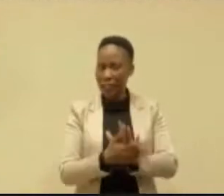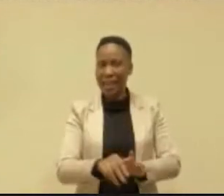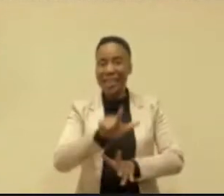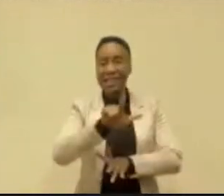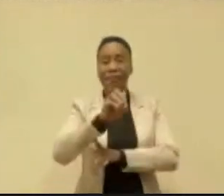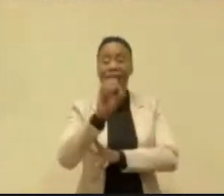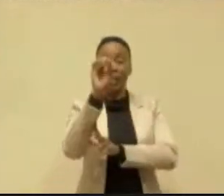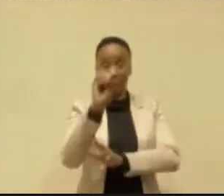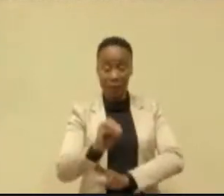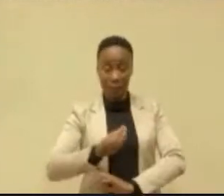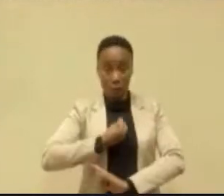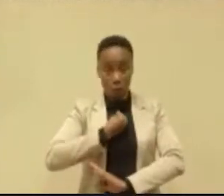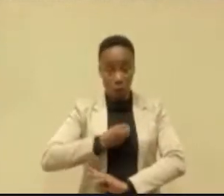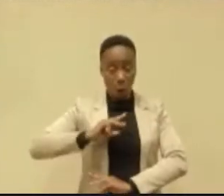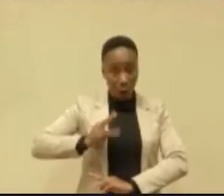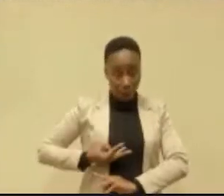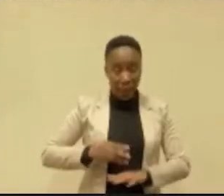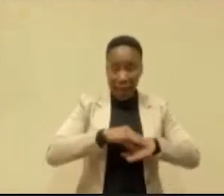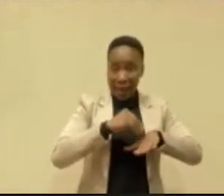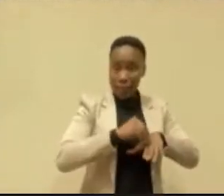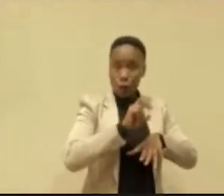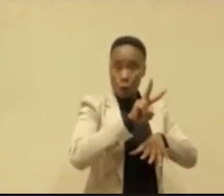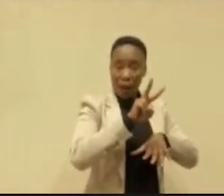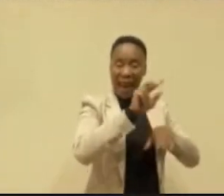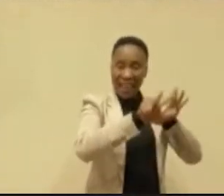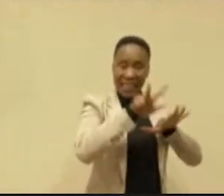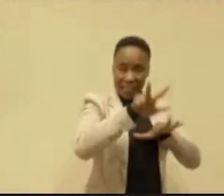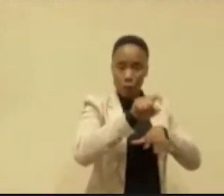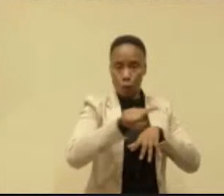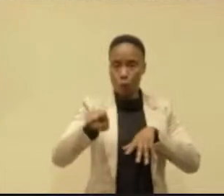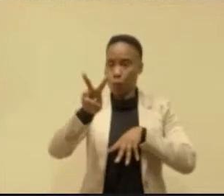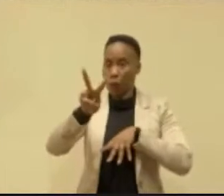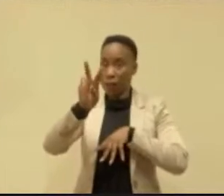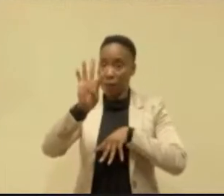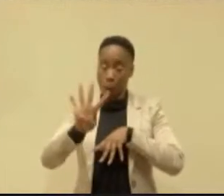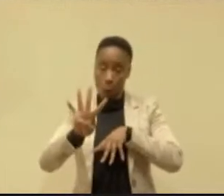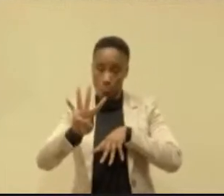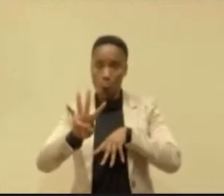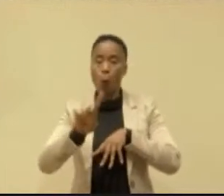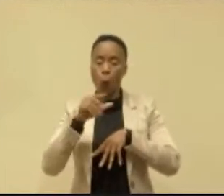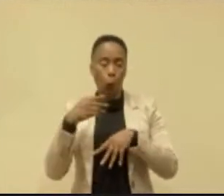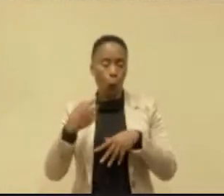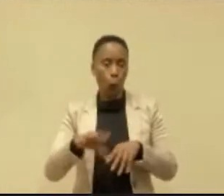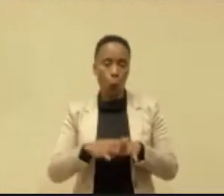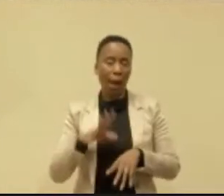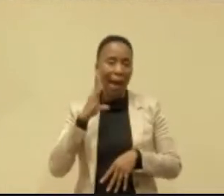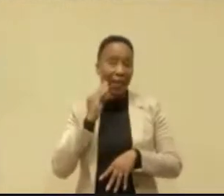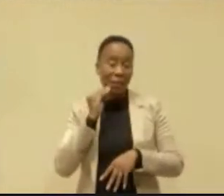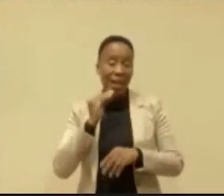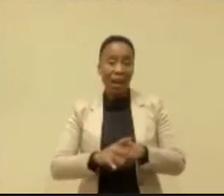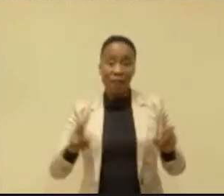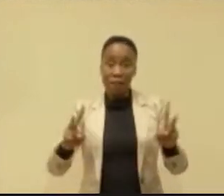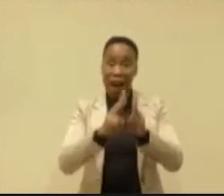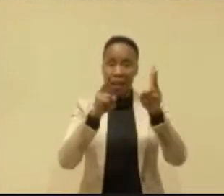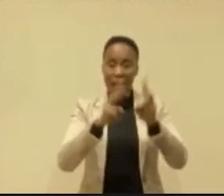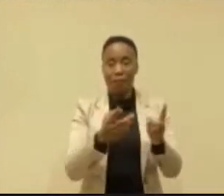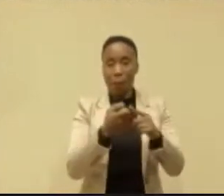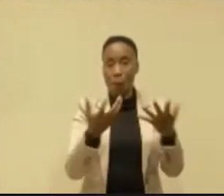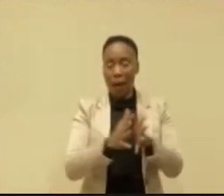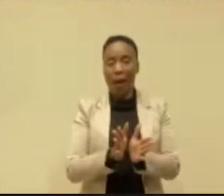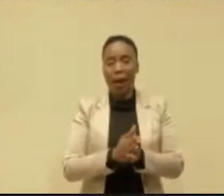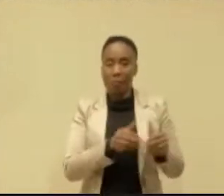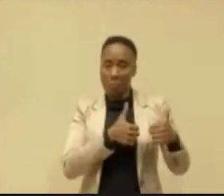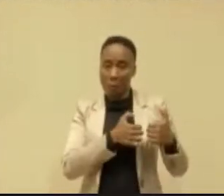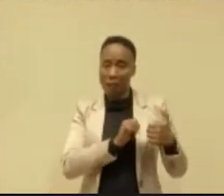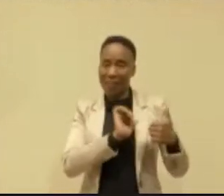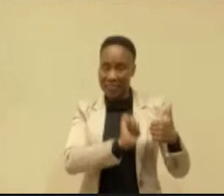women aged 18 to 24 had experienced violence from a partner in the 12 months